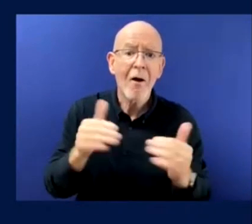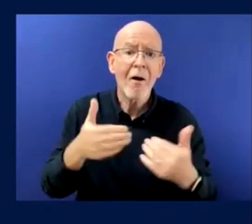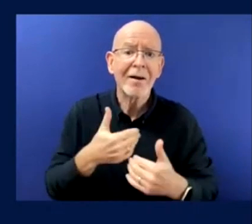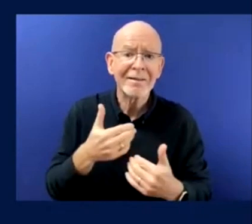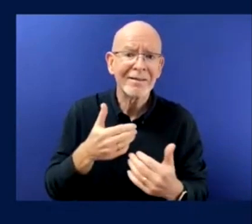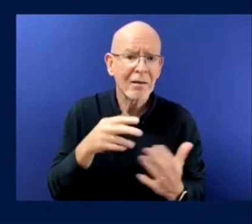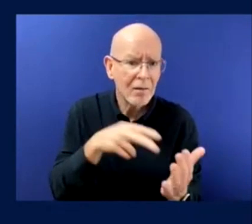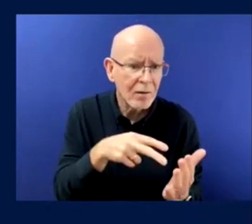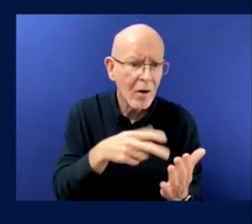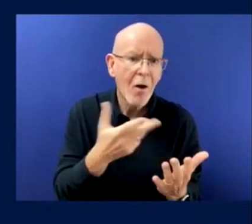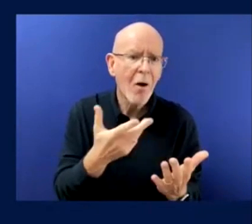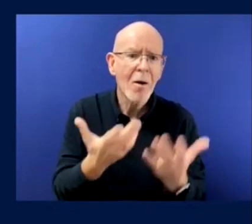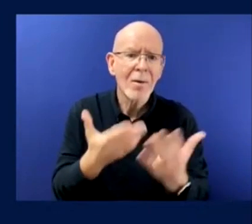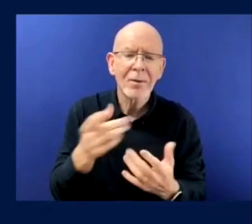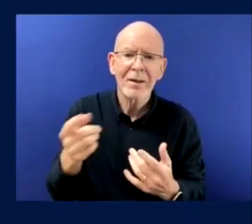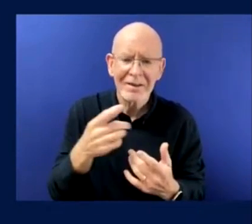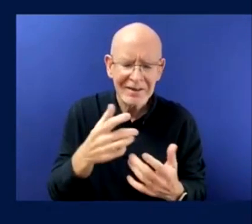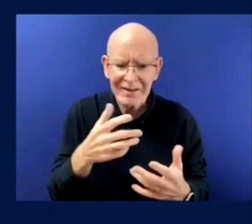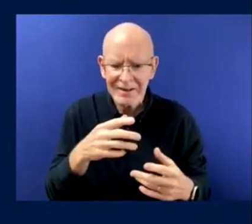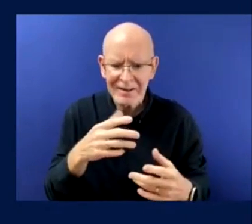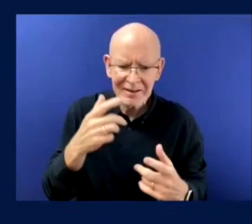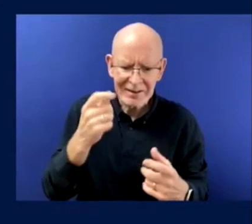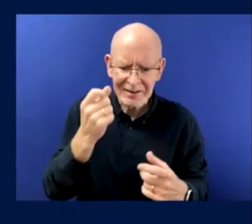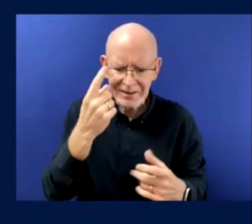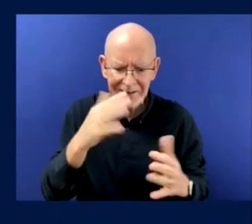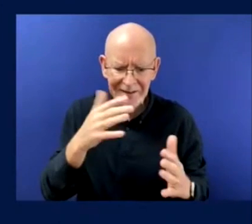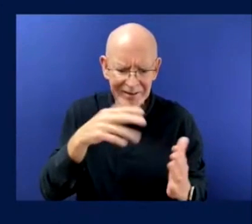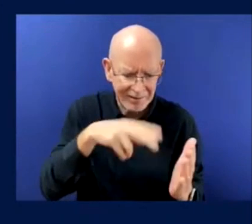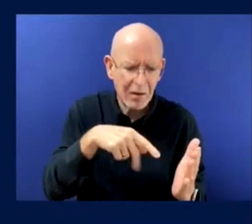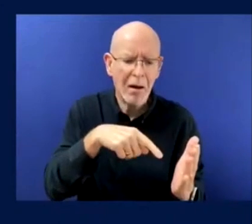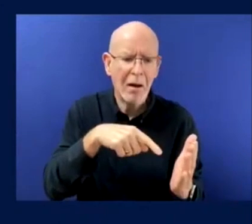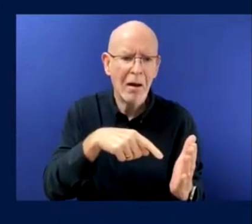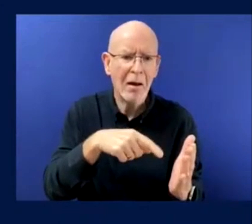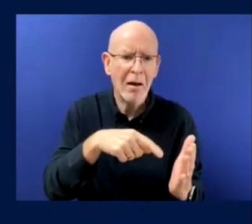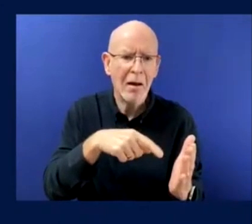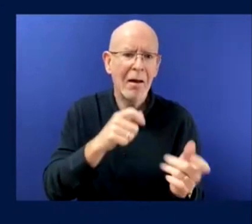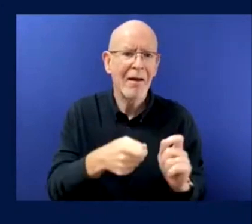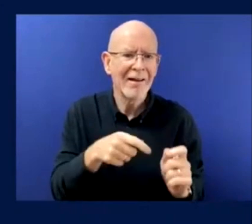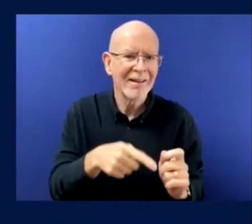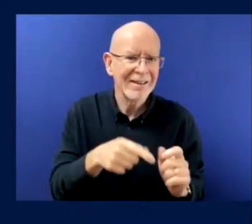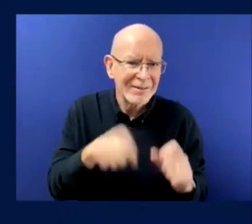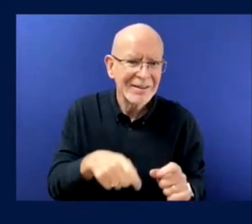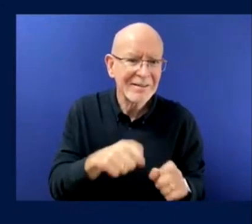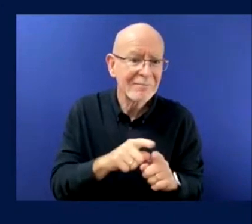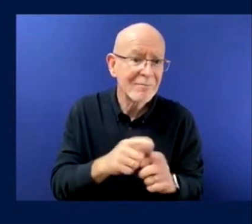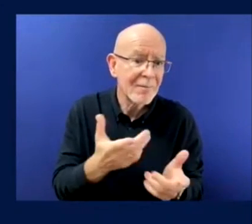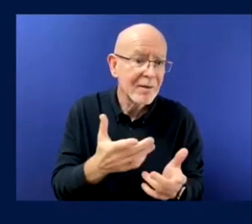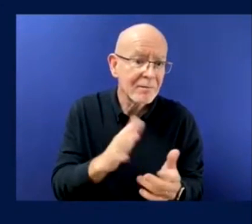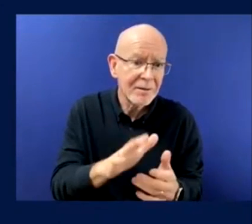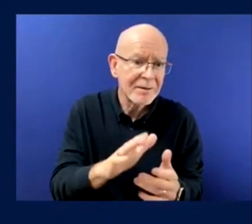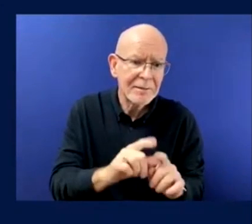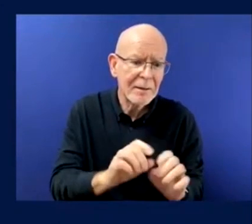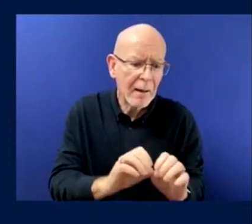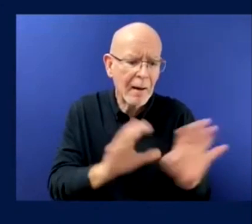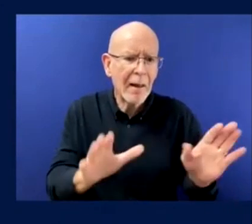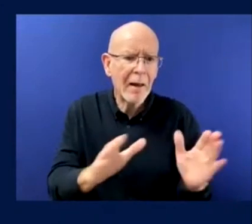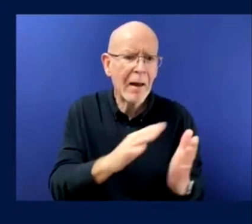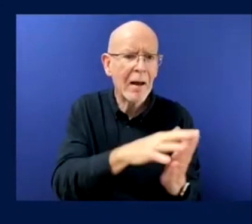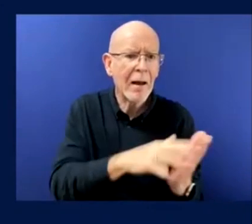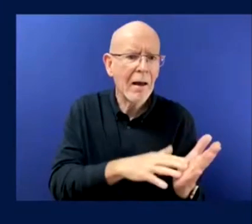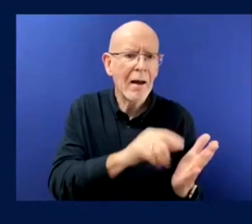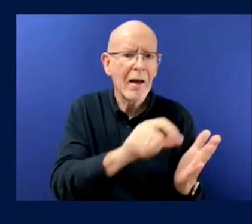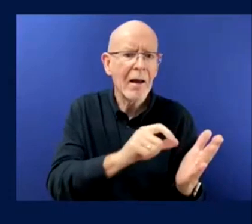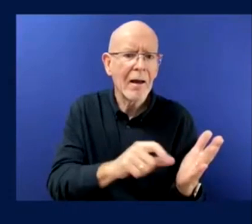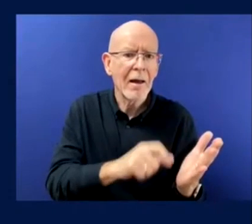really good practice at the minute in Germany on this, with quite a few clubs providing their websites in easy to read, or providing